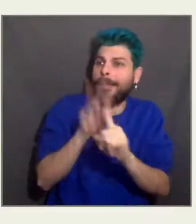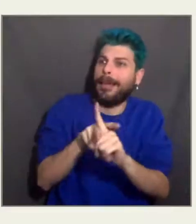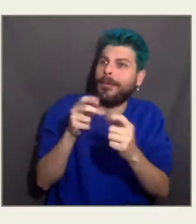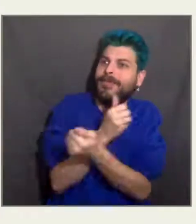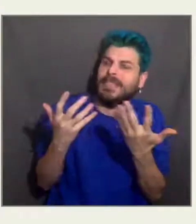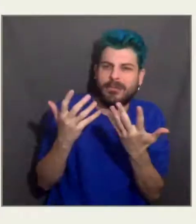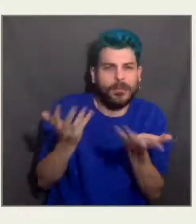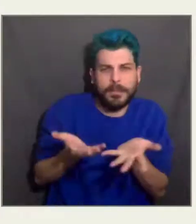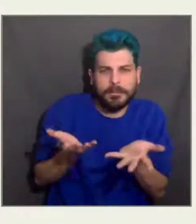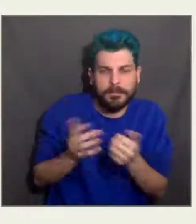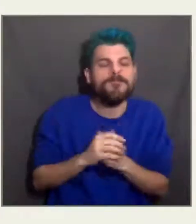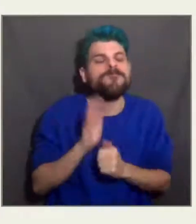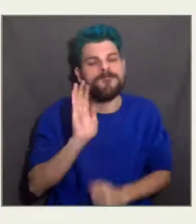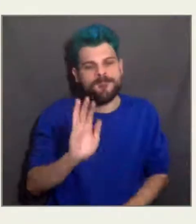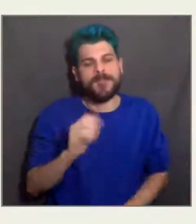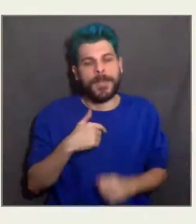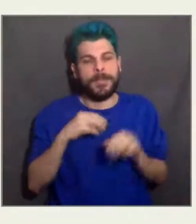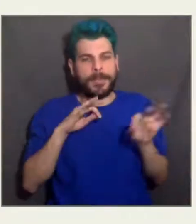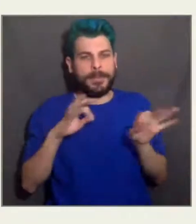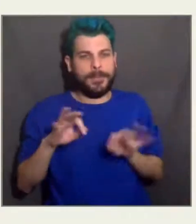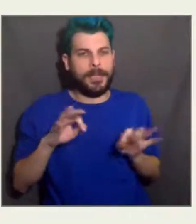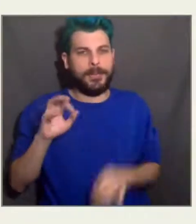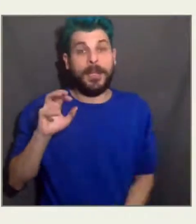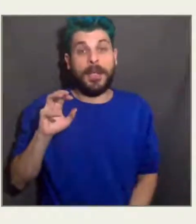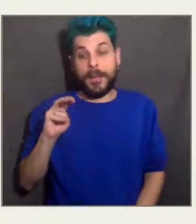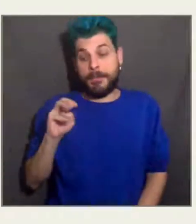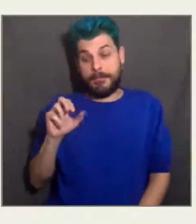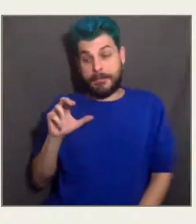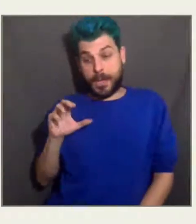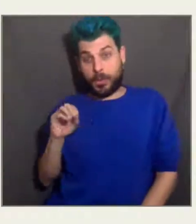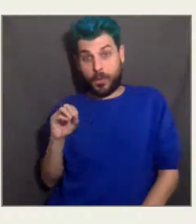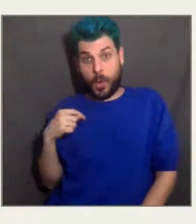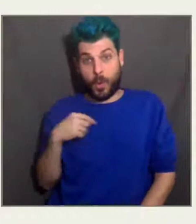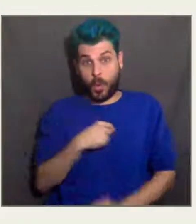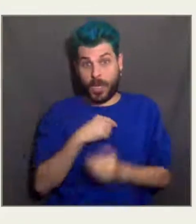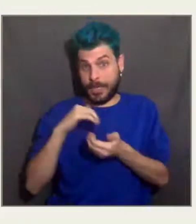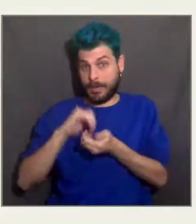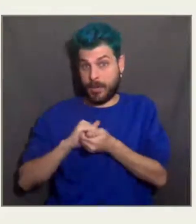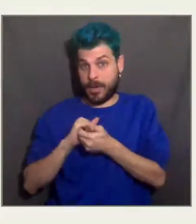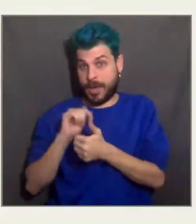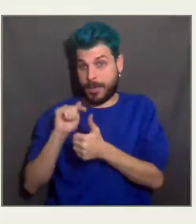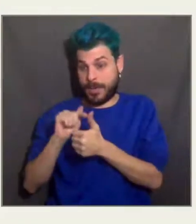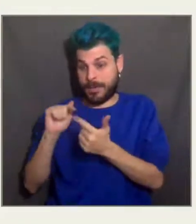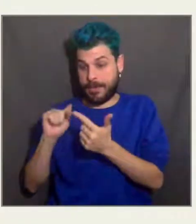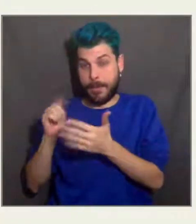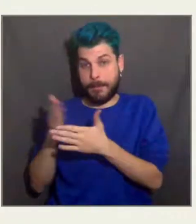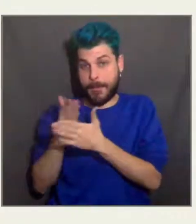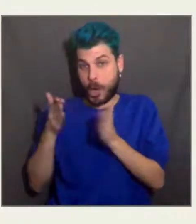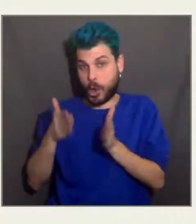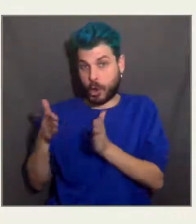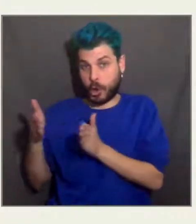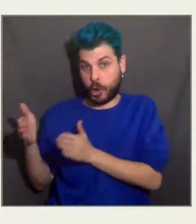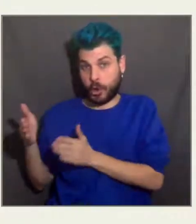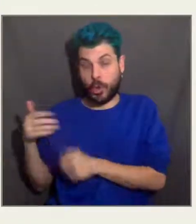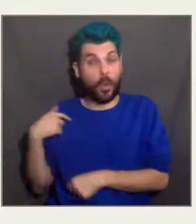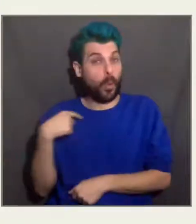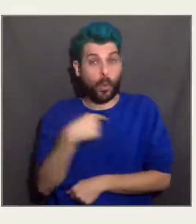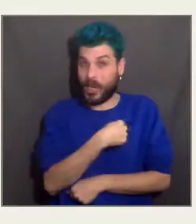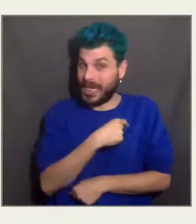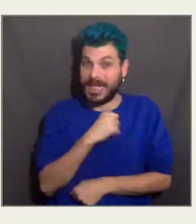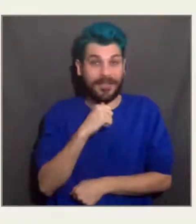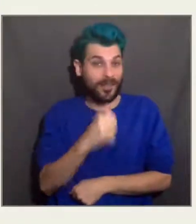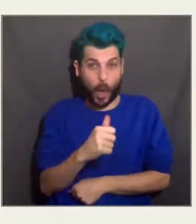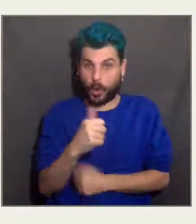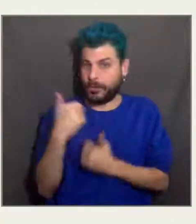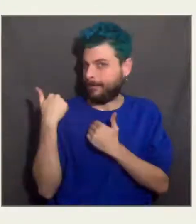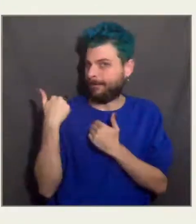we coordinate with our partners who do sweeps, because we don't do them. We're not in charge of that, but we